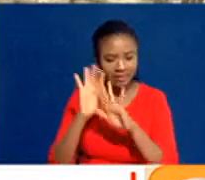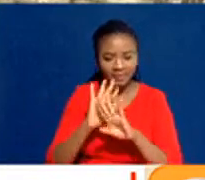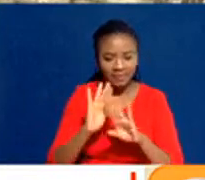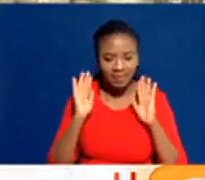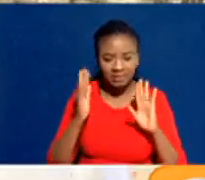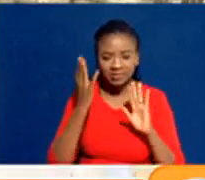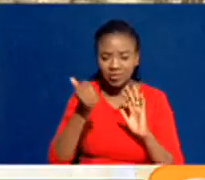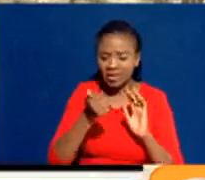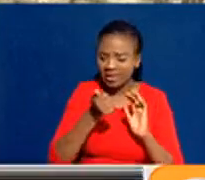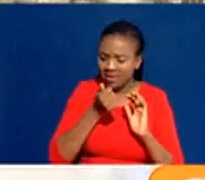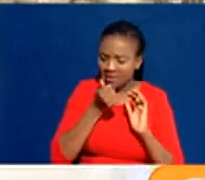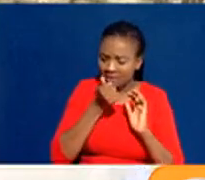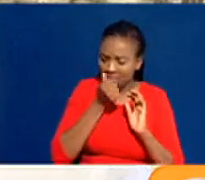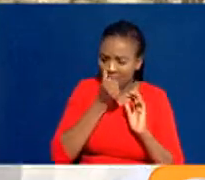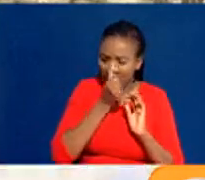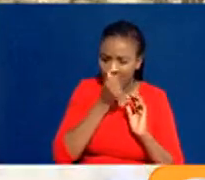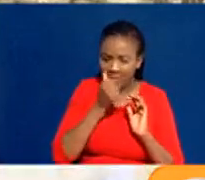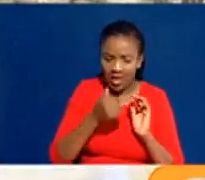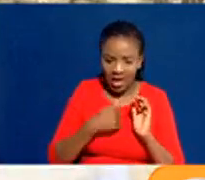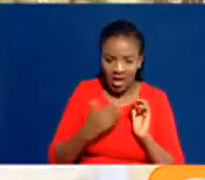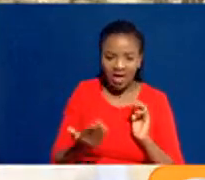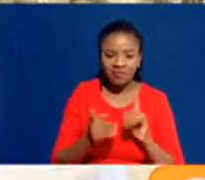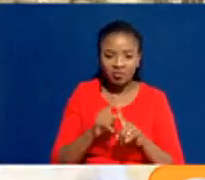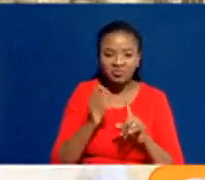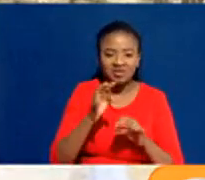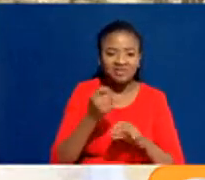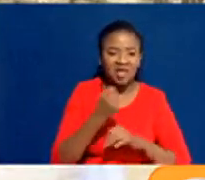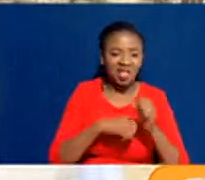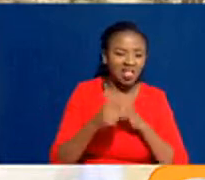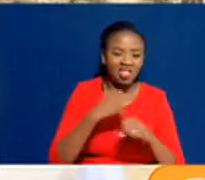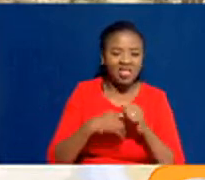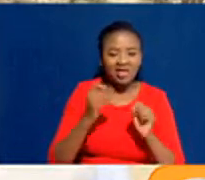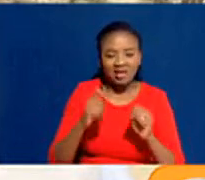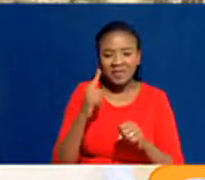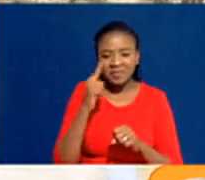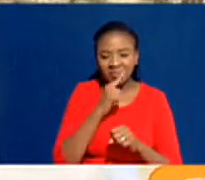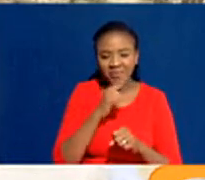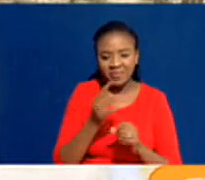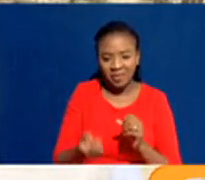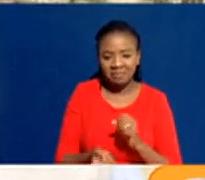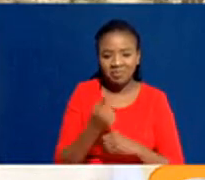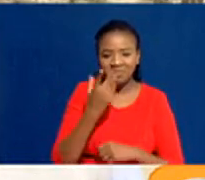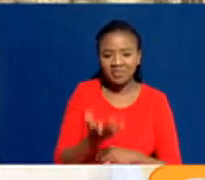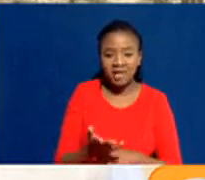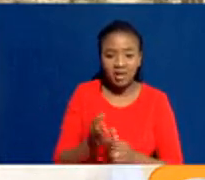also the toxicity of some of the drugs that are being used. So eliminating one is already